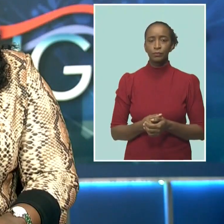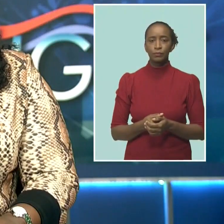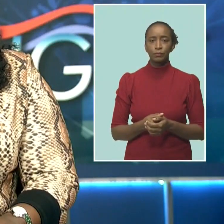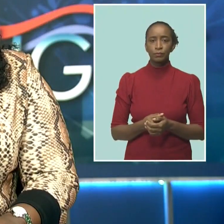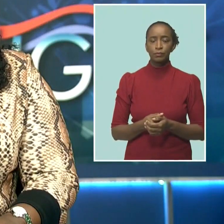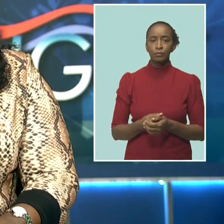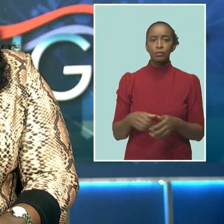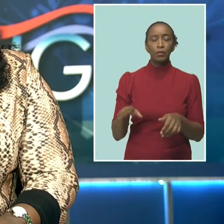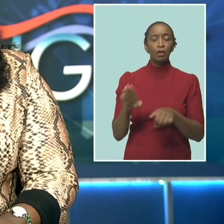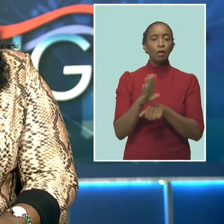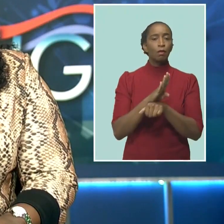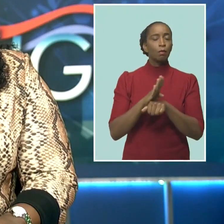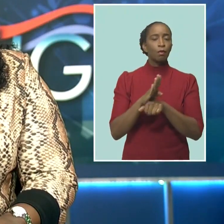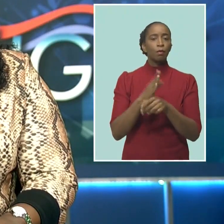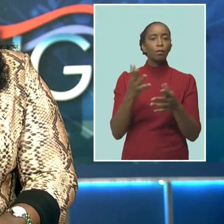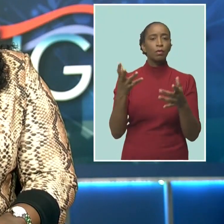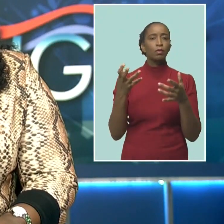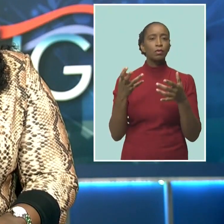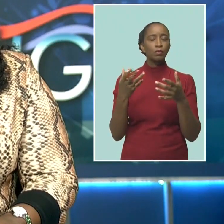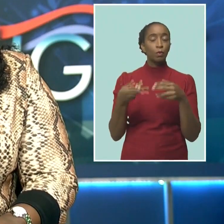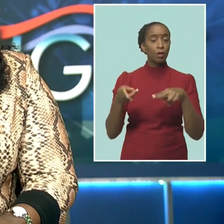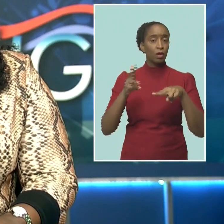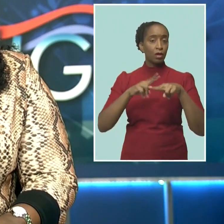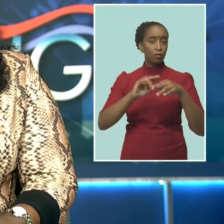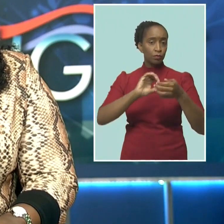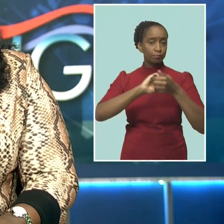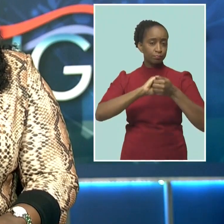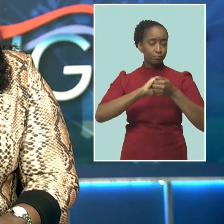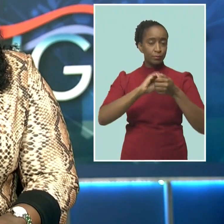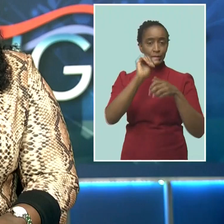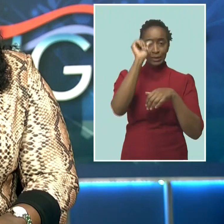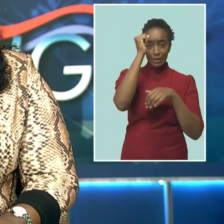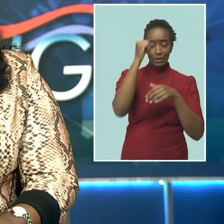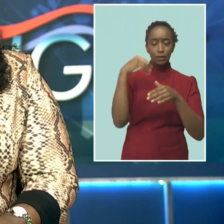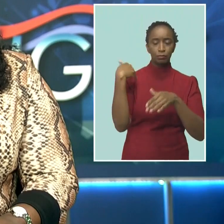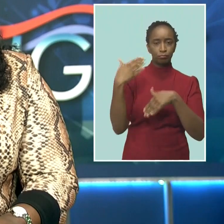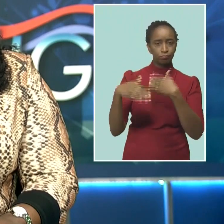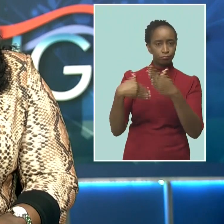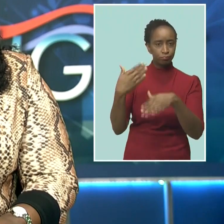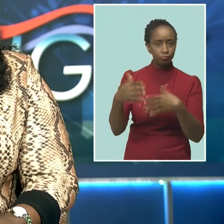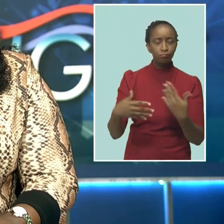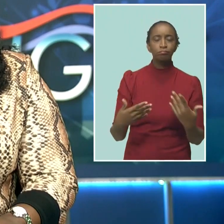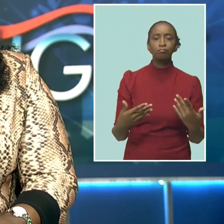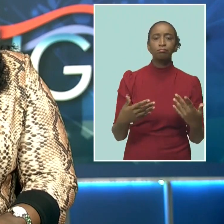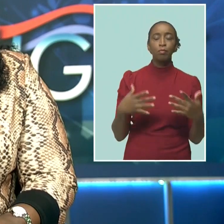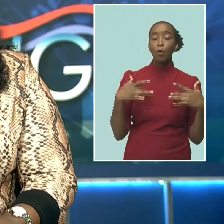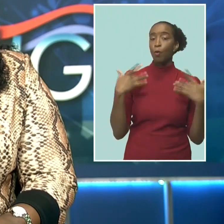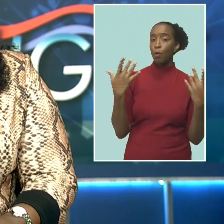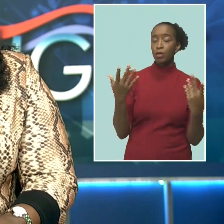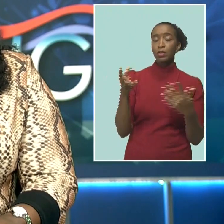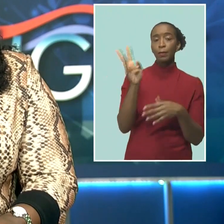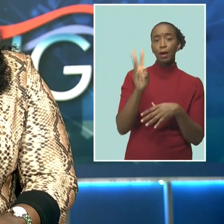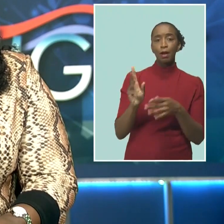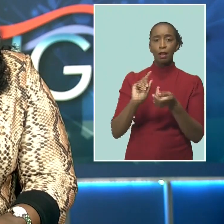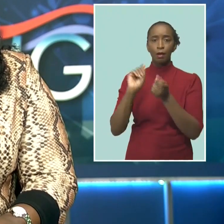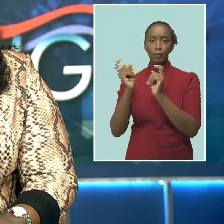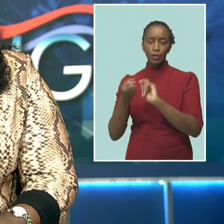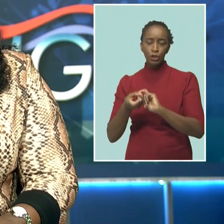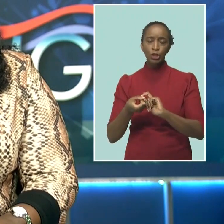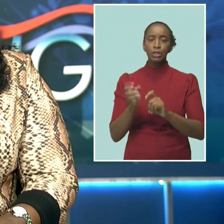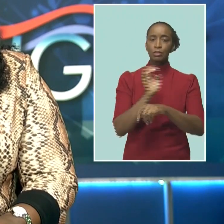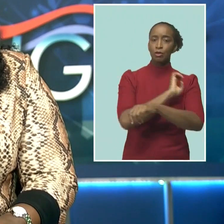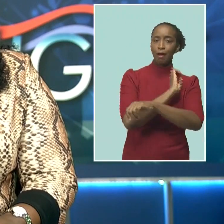Barbados will be seeking to deepen partnerships with India going forward in areas of climate change and renewable energy, among other